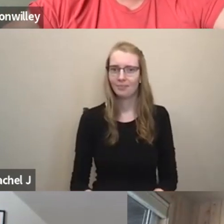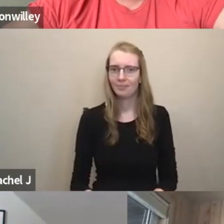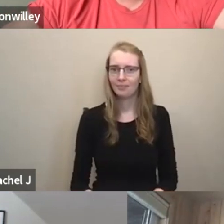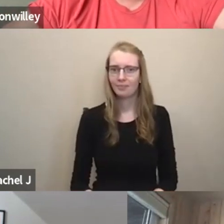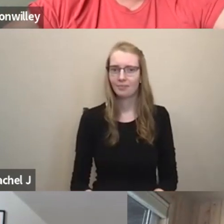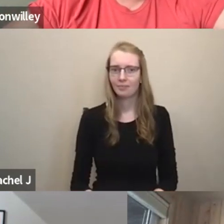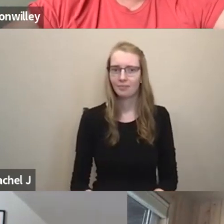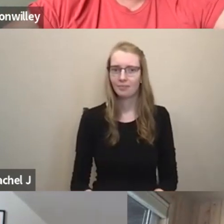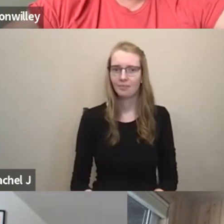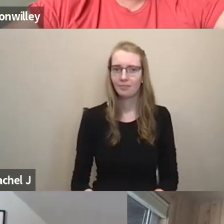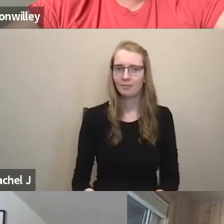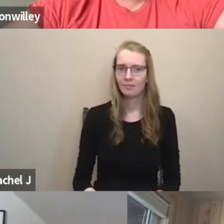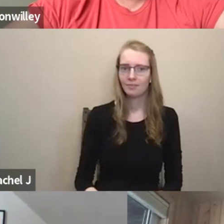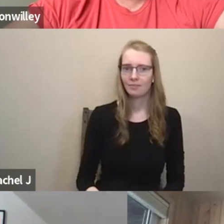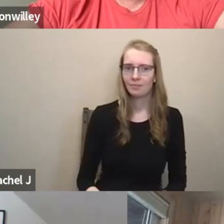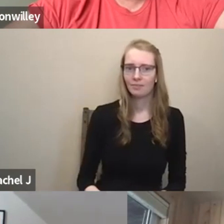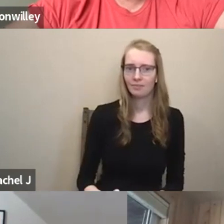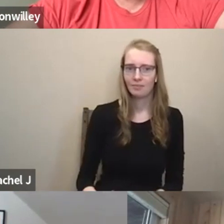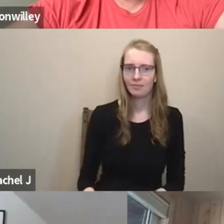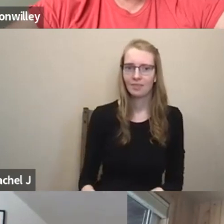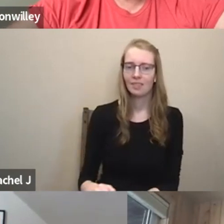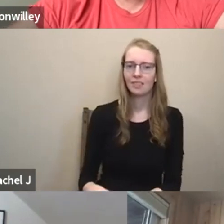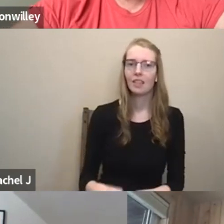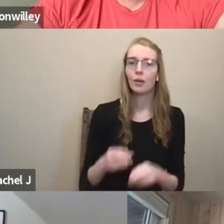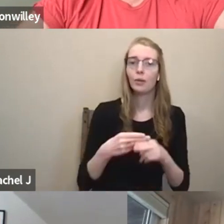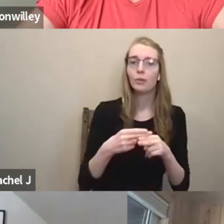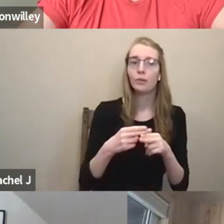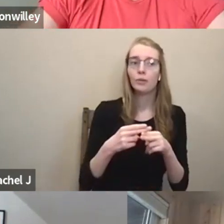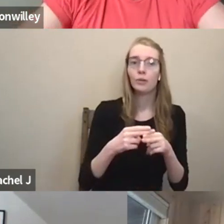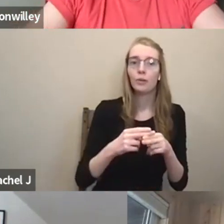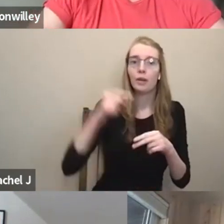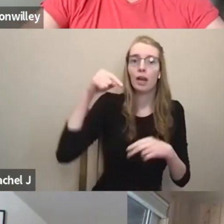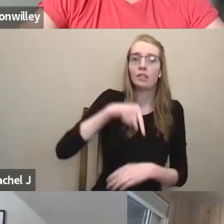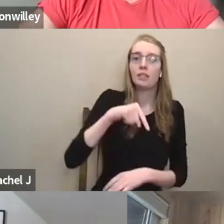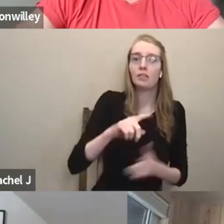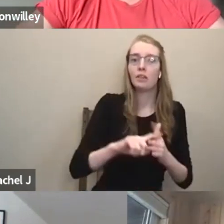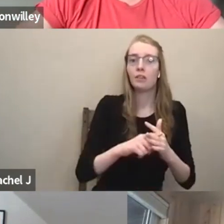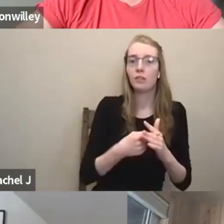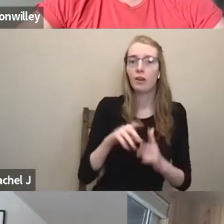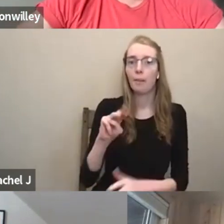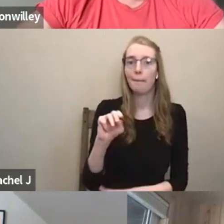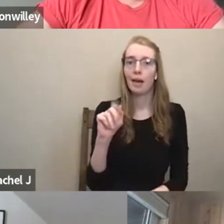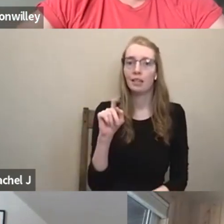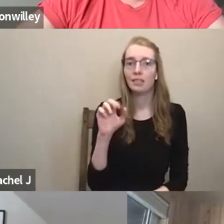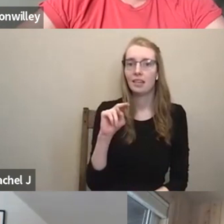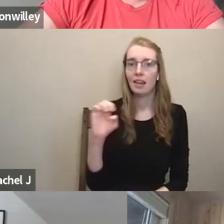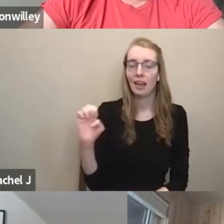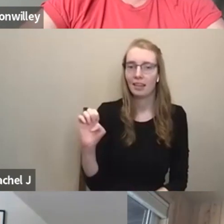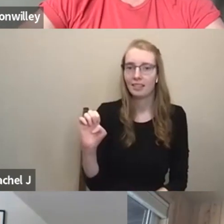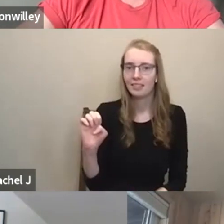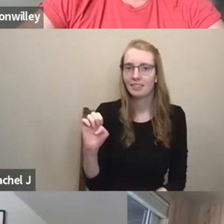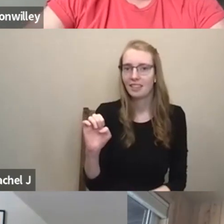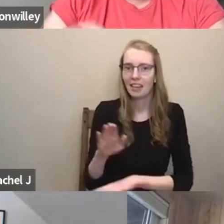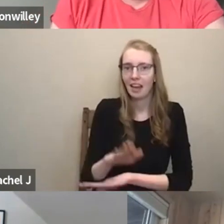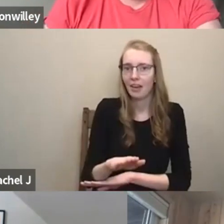The matinee is getting ready to start downstairs, and there is a tannoy in my office, and I think I have managed to turn it off,